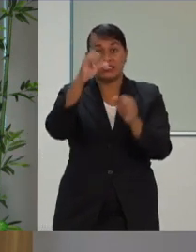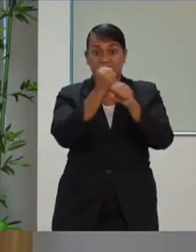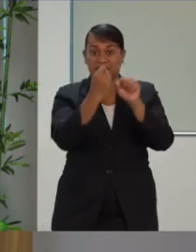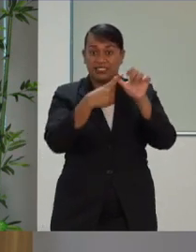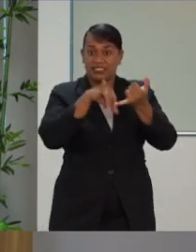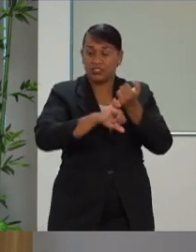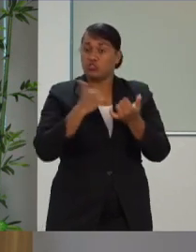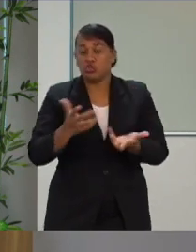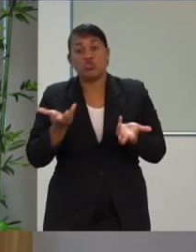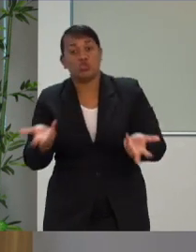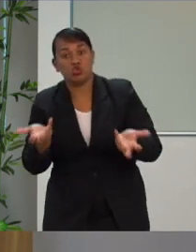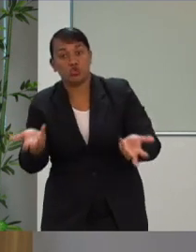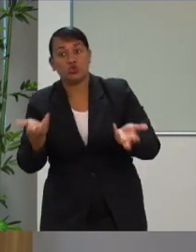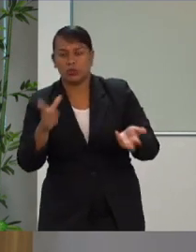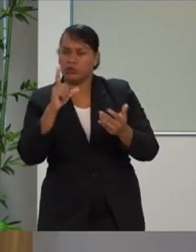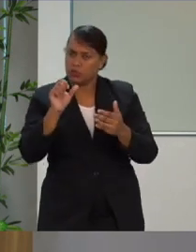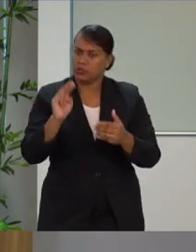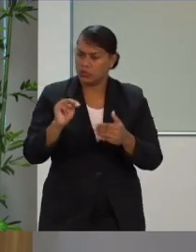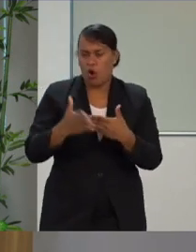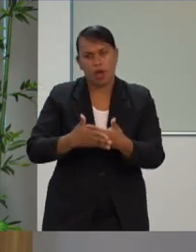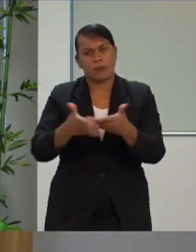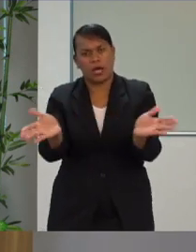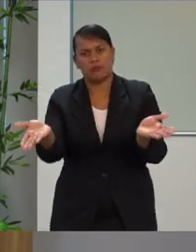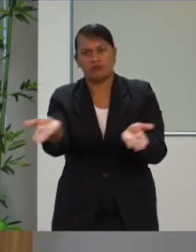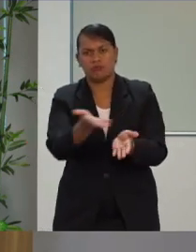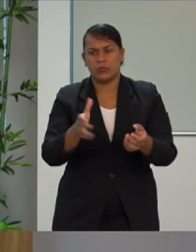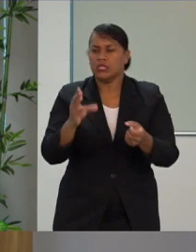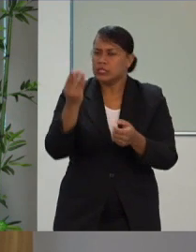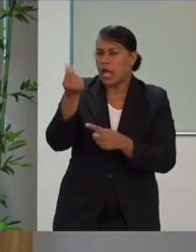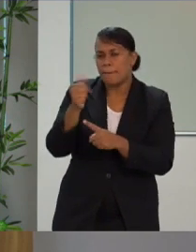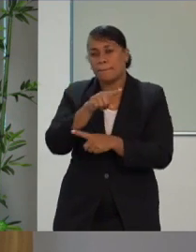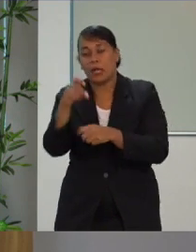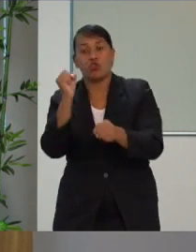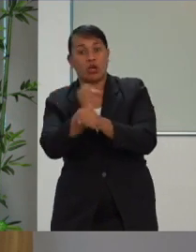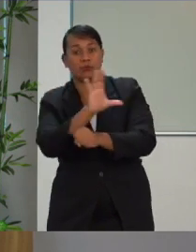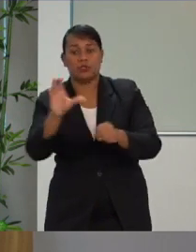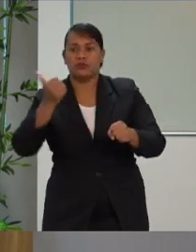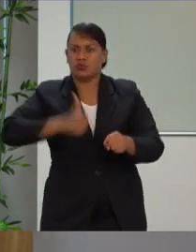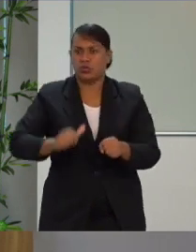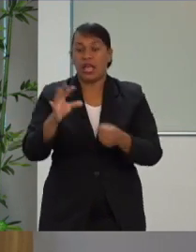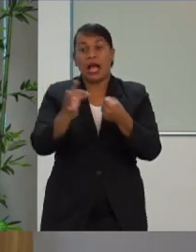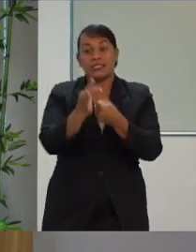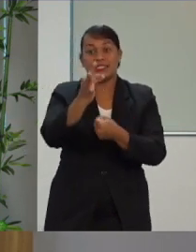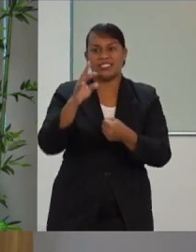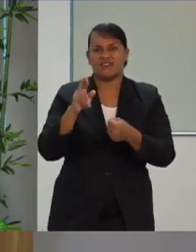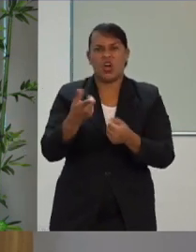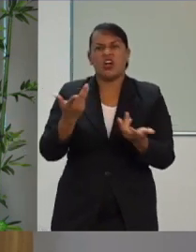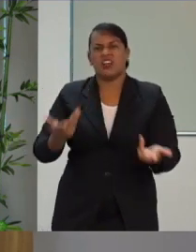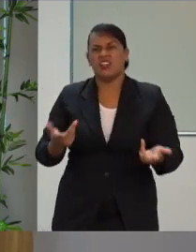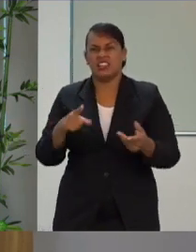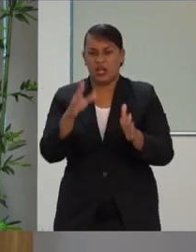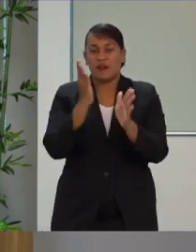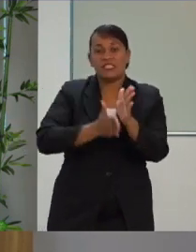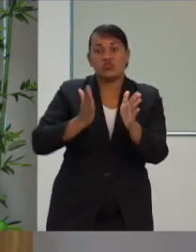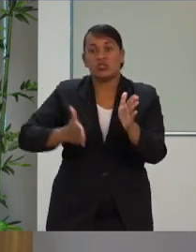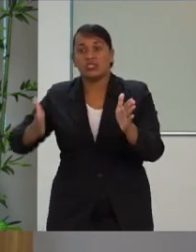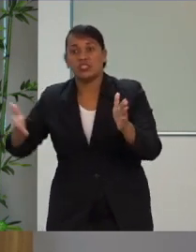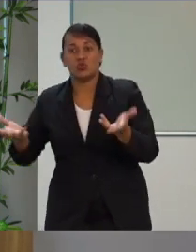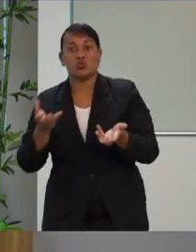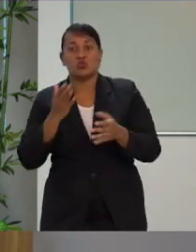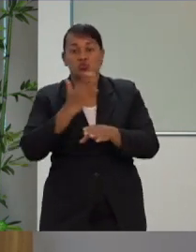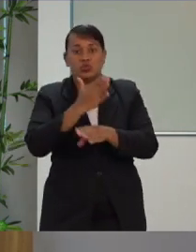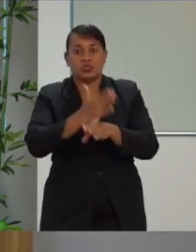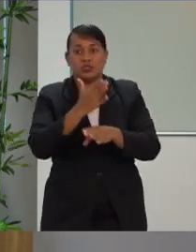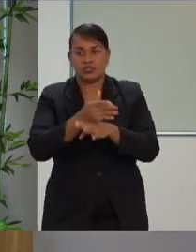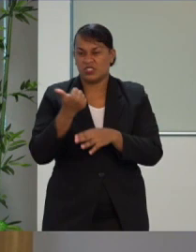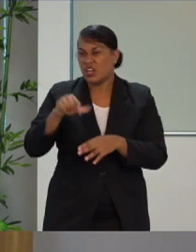cooking, and of course there are some companies that use gas for the running of the factories, locksmiths, these are people